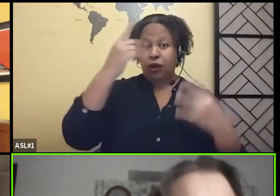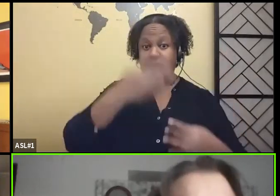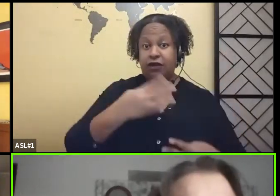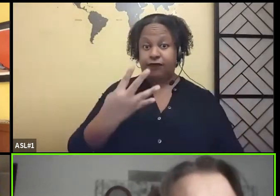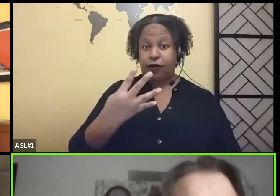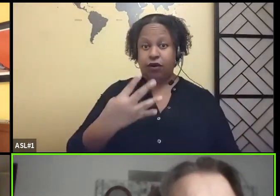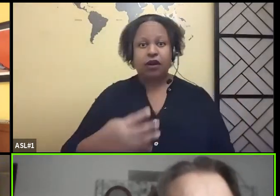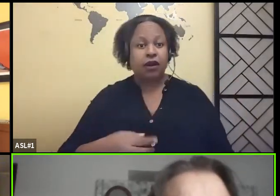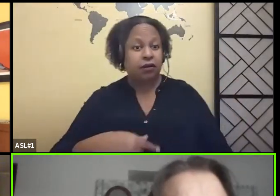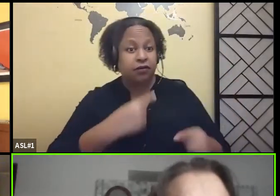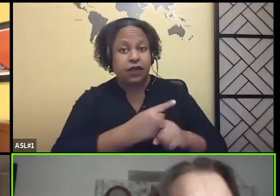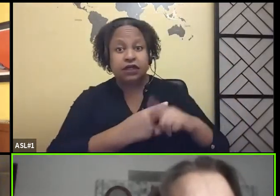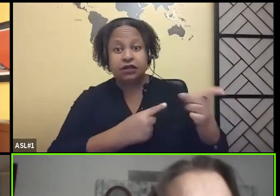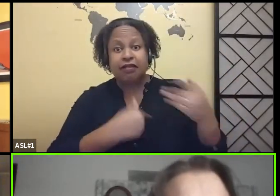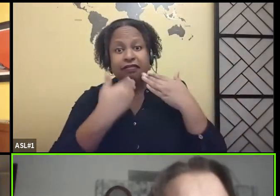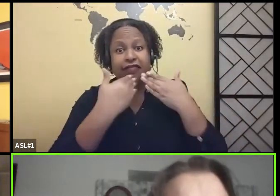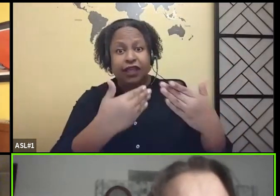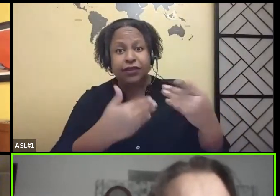thank you.